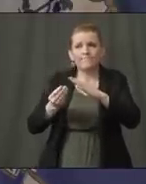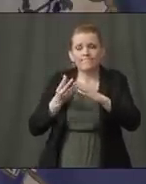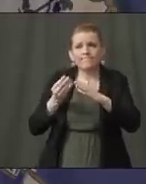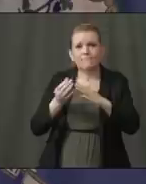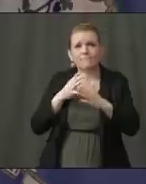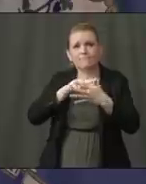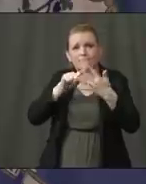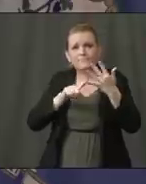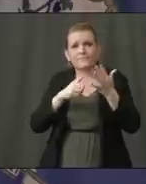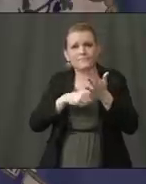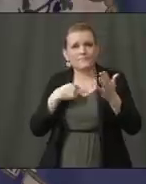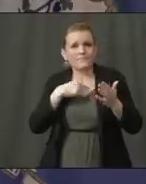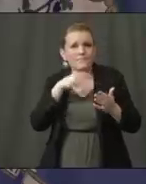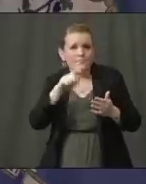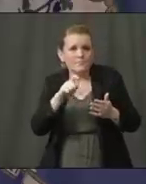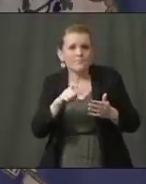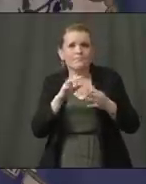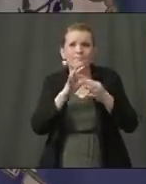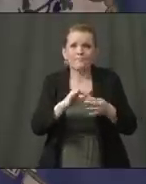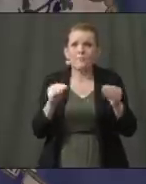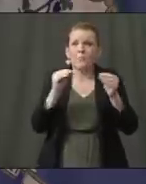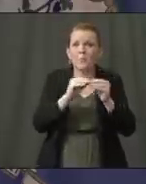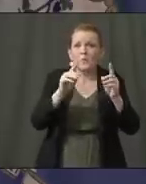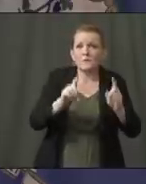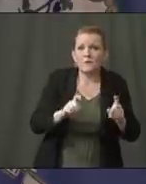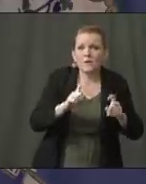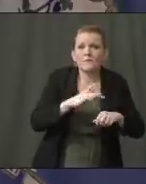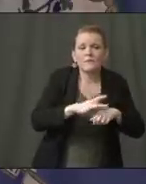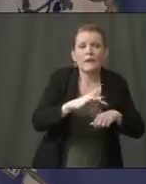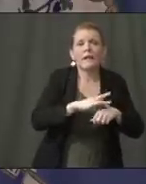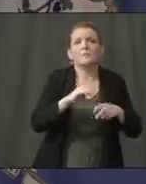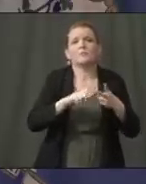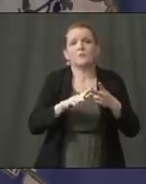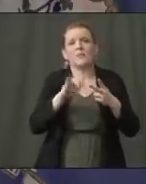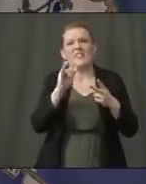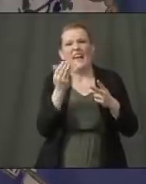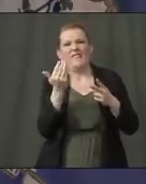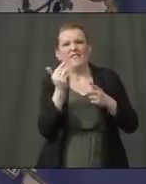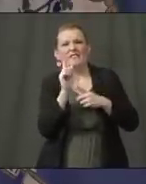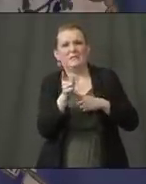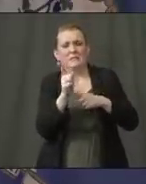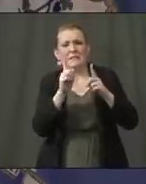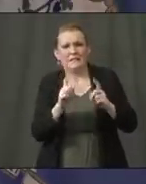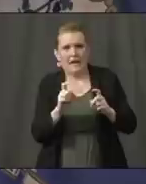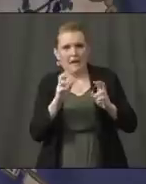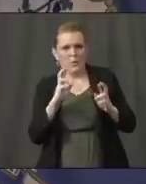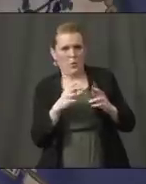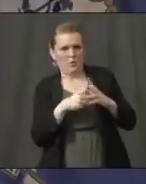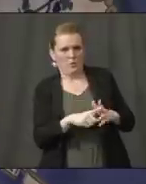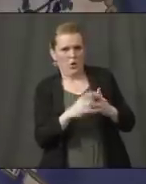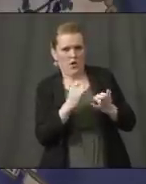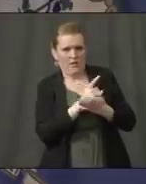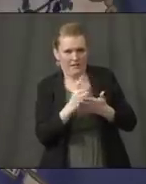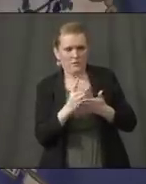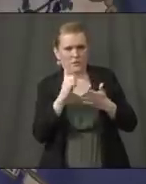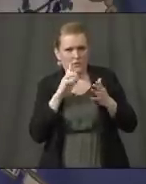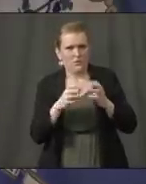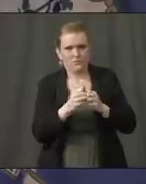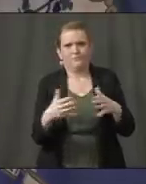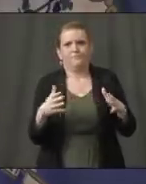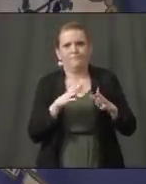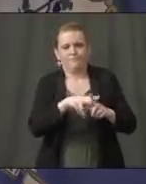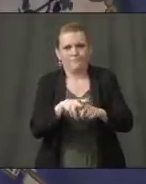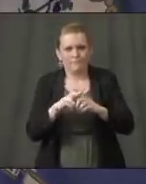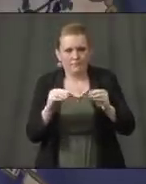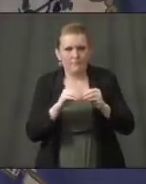testing capacity, adding on increasingly the Abbott Labs test over by the end of this week. We've got a couple of new